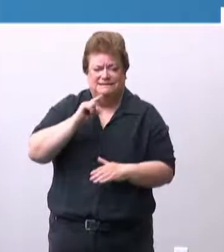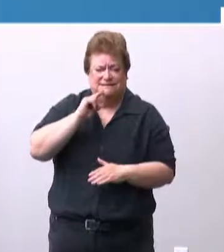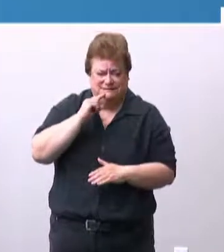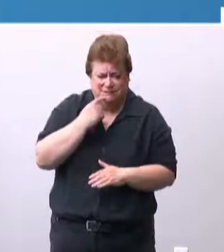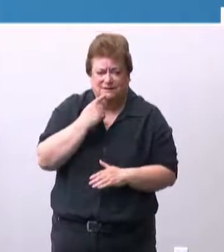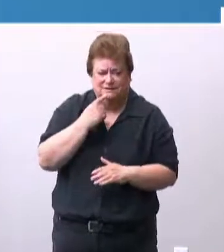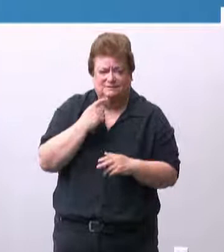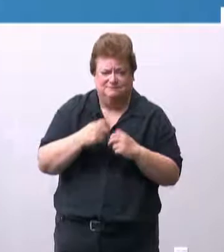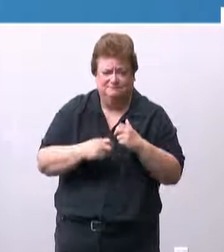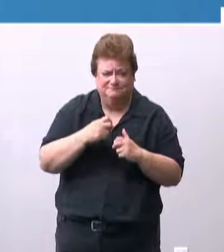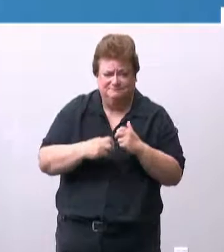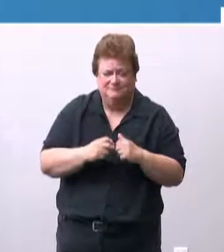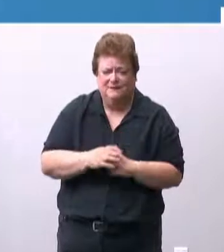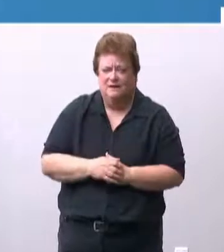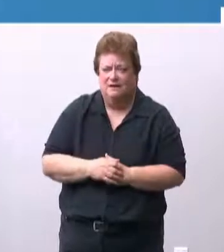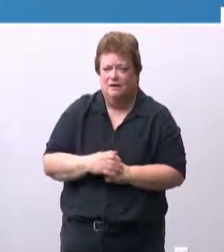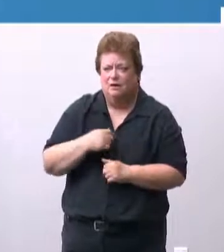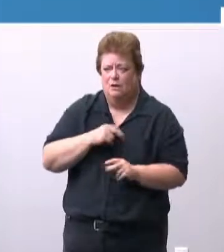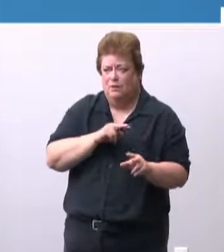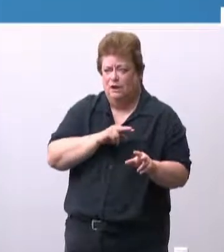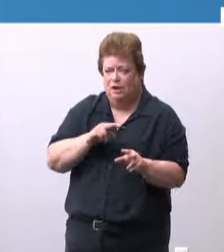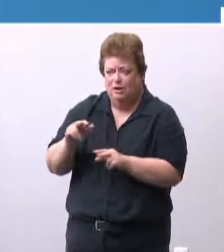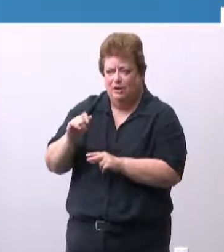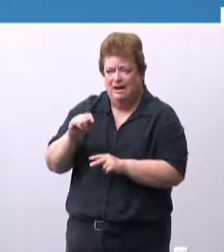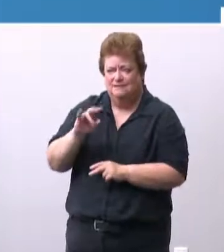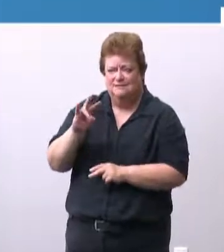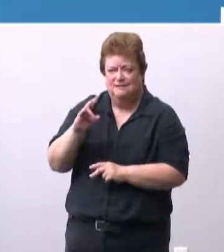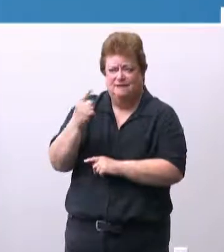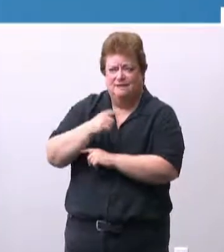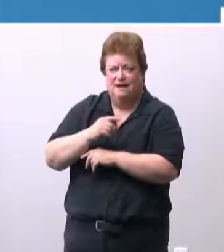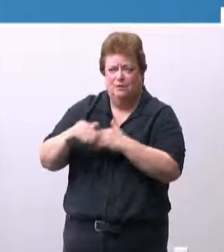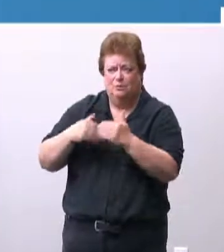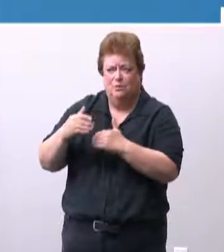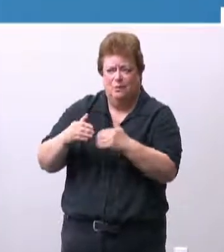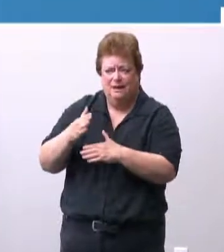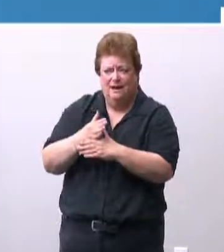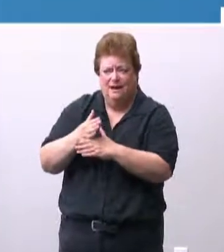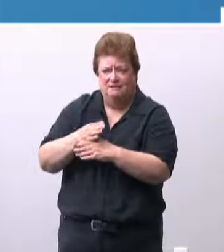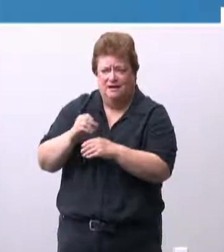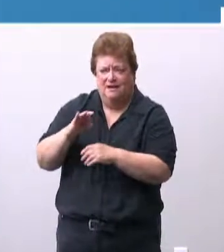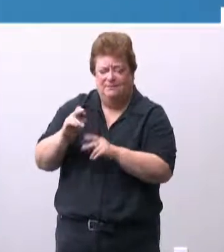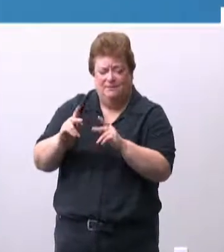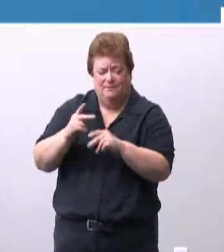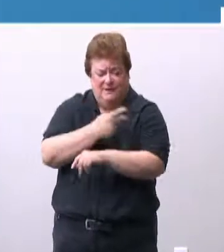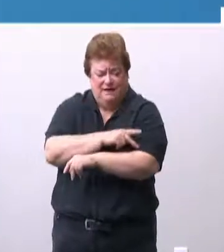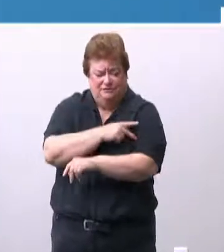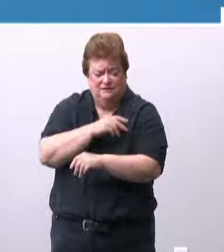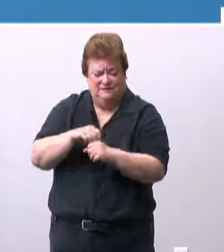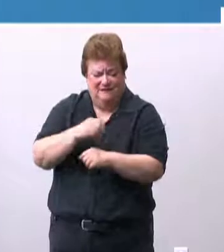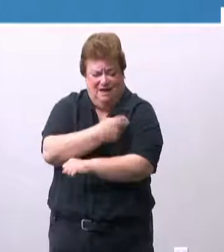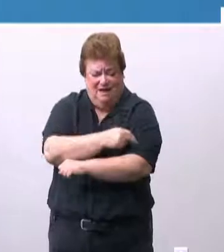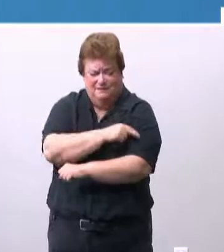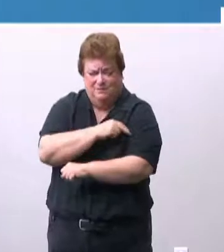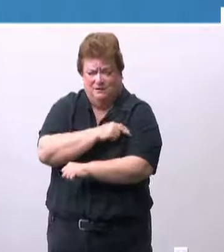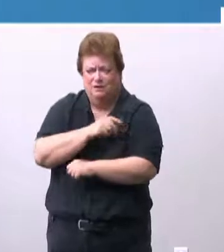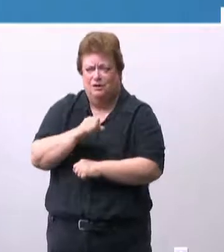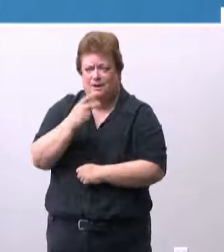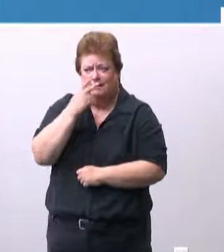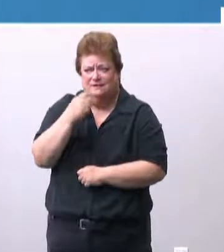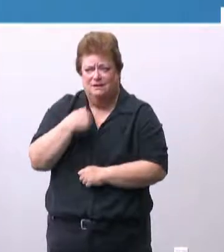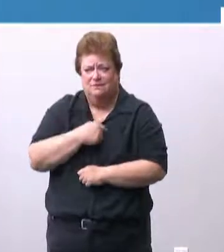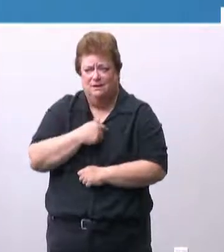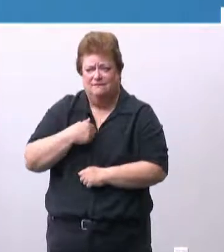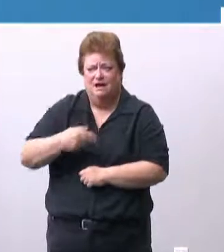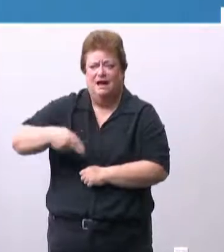strained. When we look at the 7-day rolling average of COVID-19 patients in Lincoln hospitals, you can see that we still have a